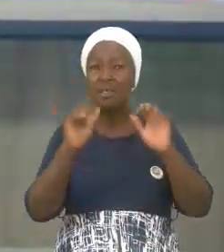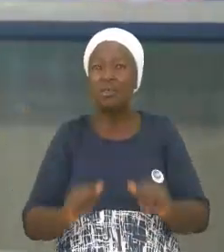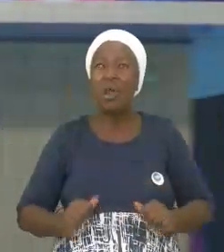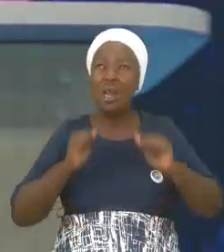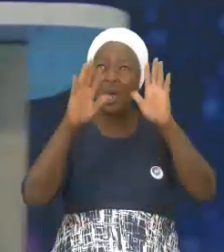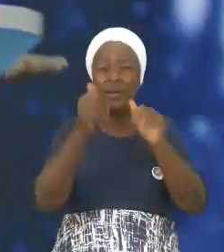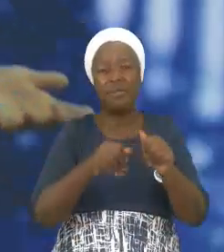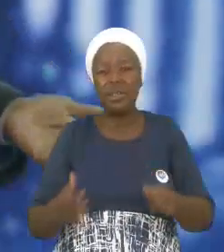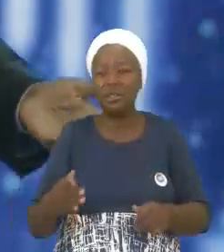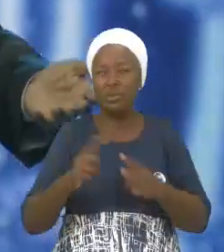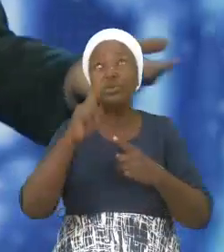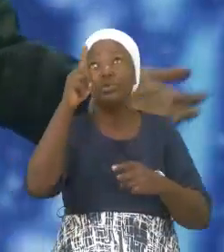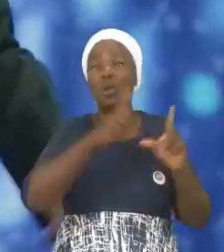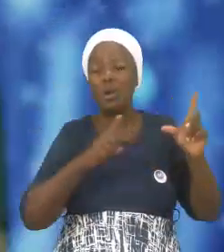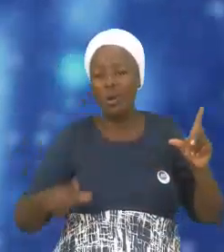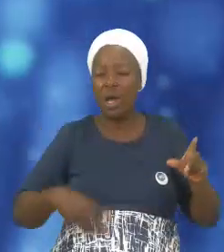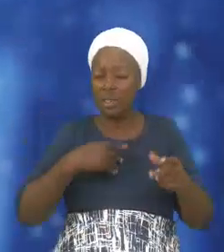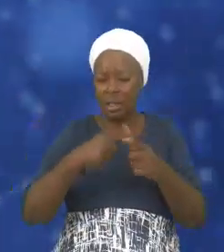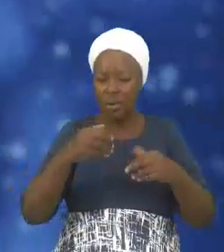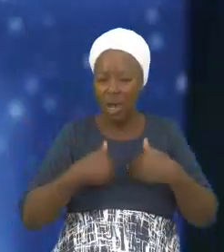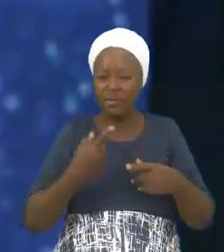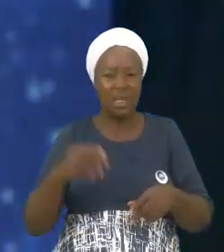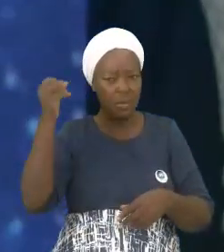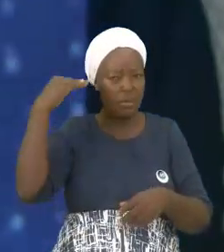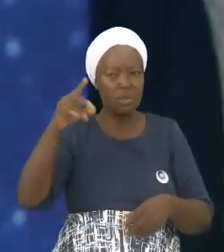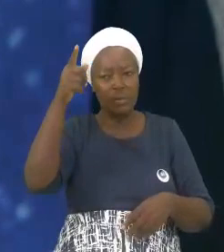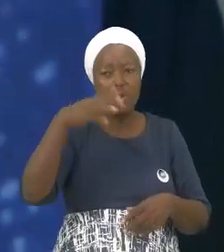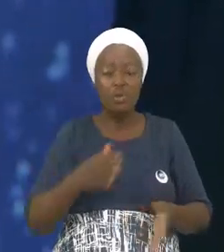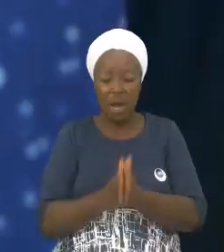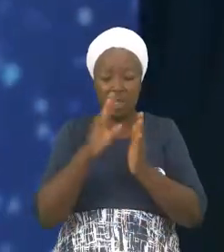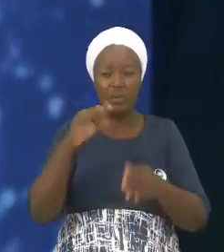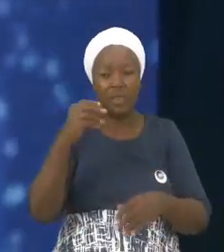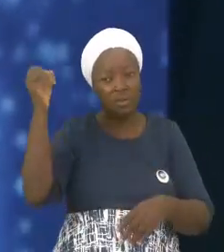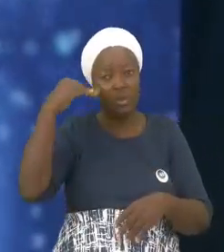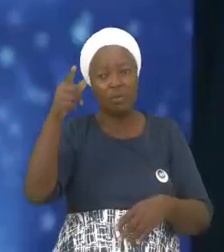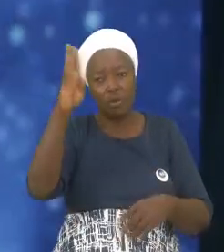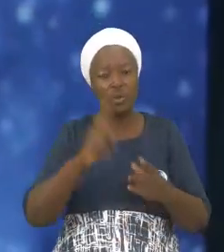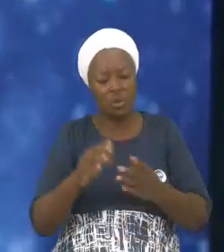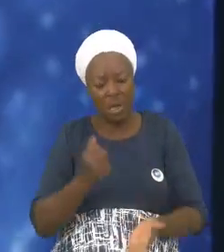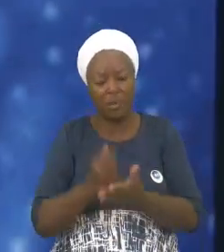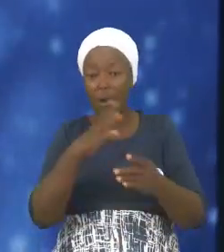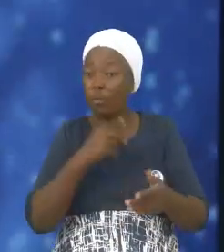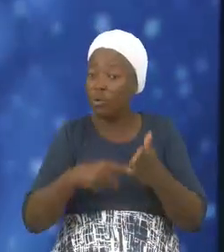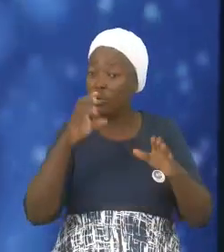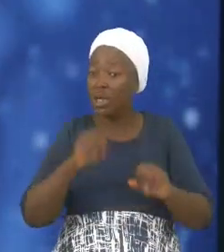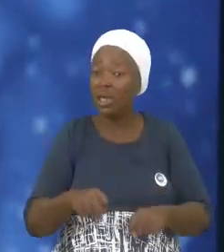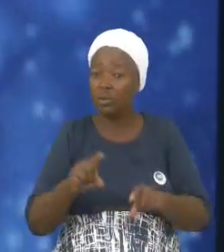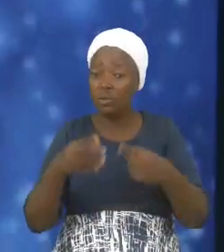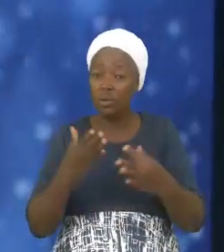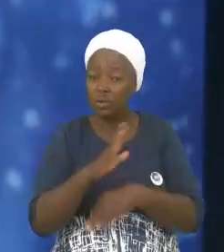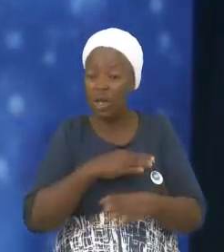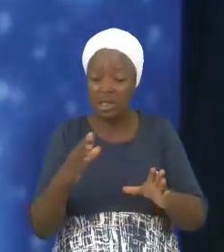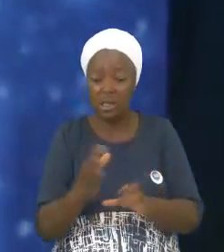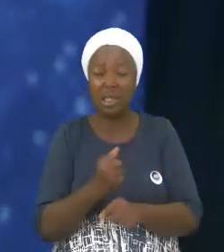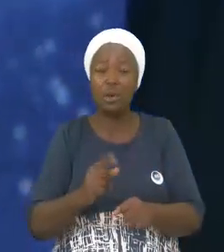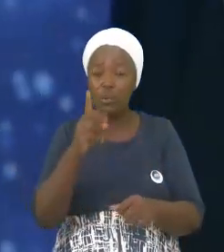up. And then you ask the grace of God to help you. And what you couldn't get through and get up by yourself,